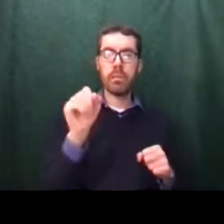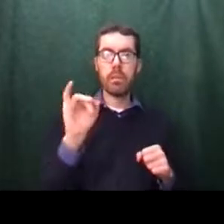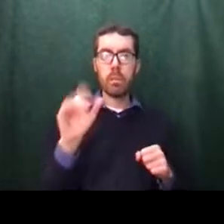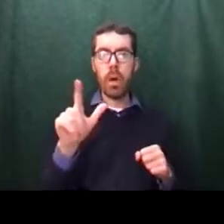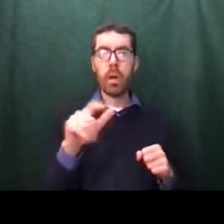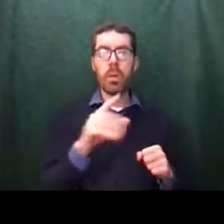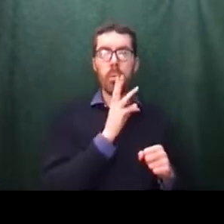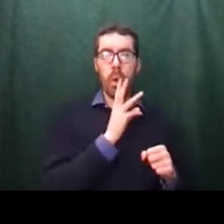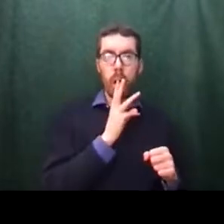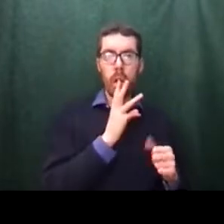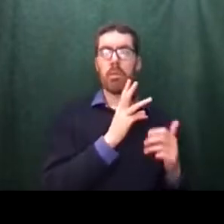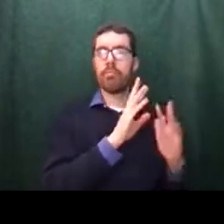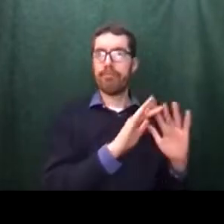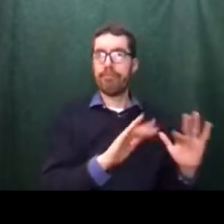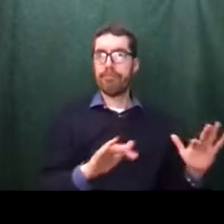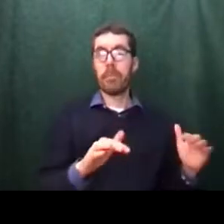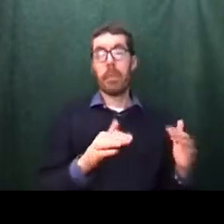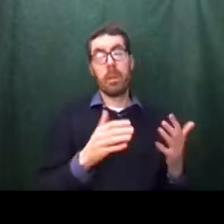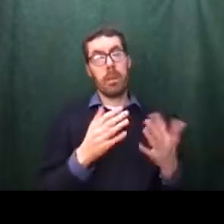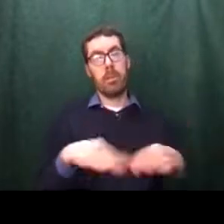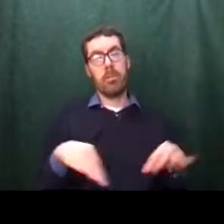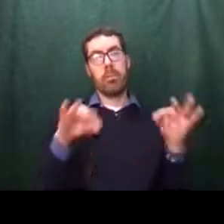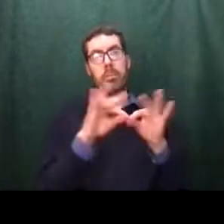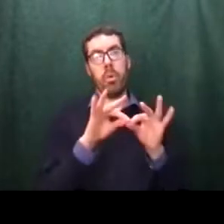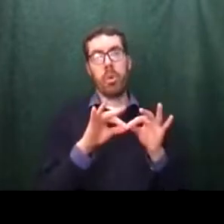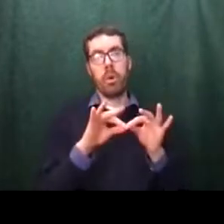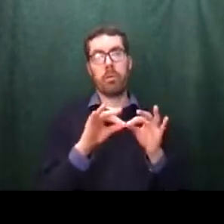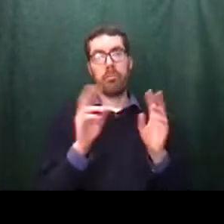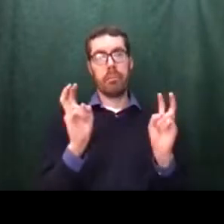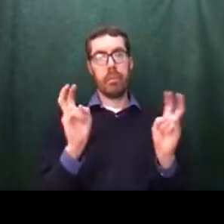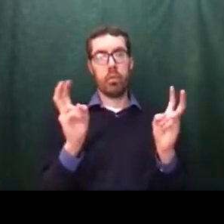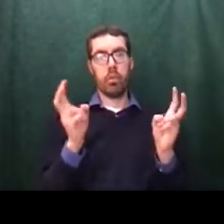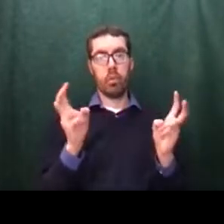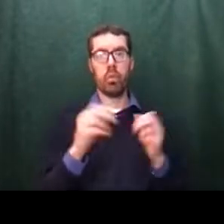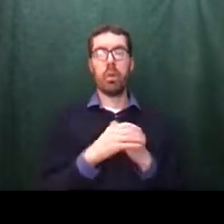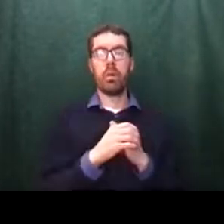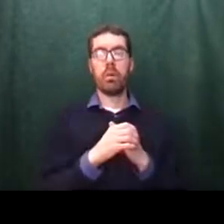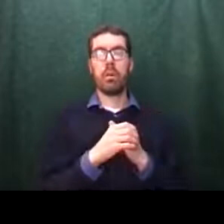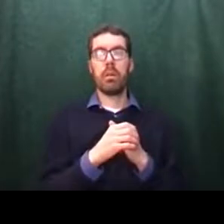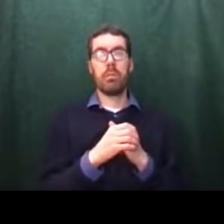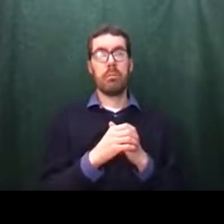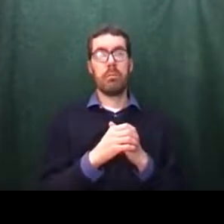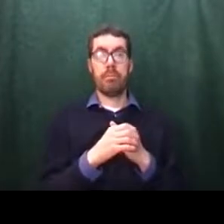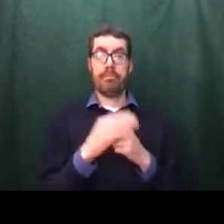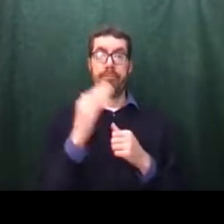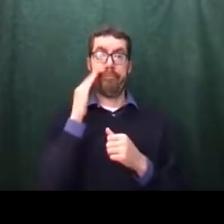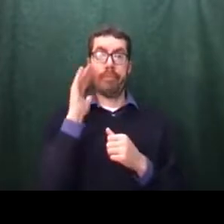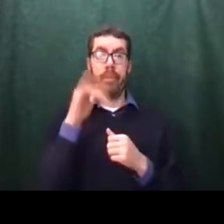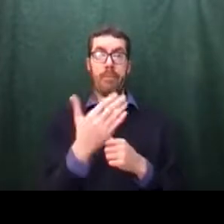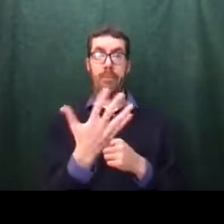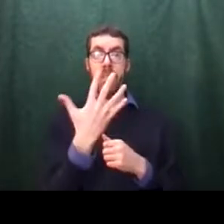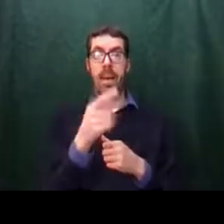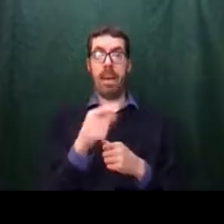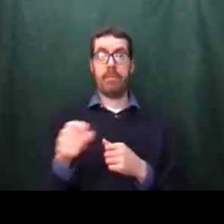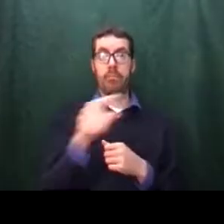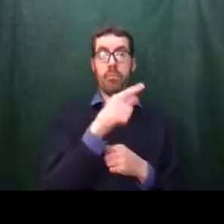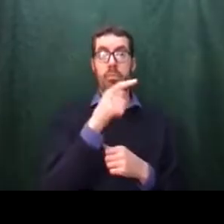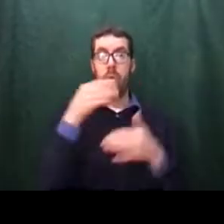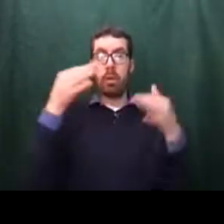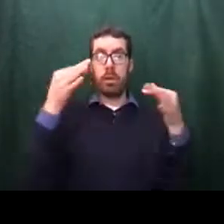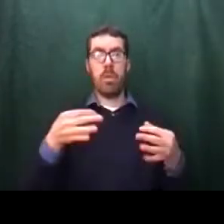and so on. So it's a really important thing, I think, because there's only 5 of you deciding what goes on